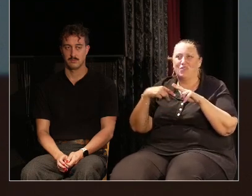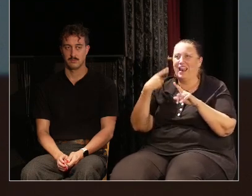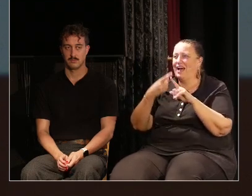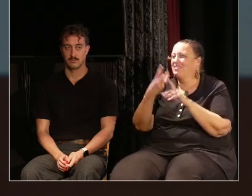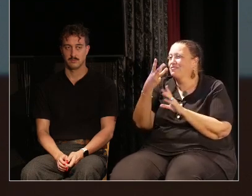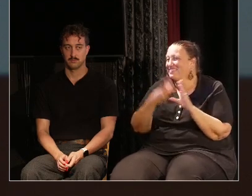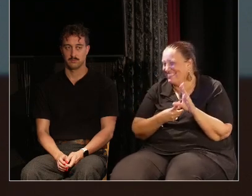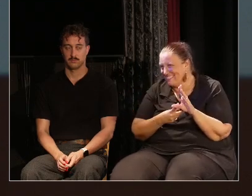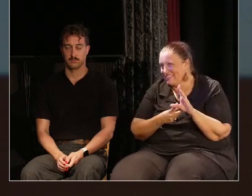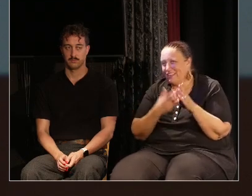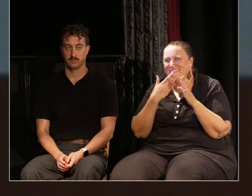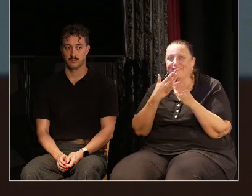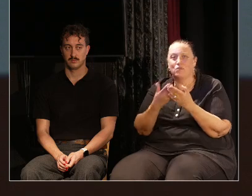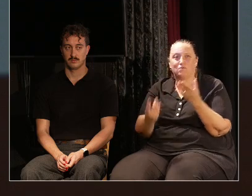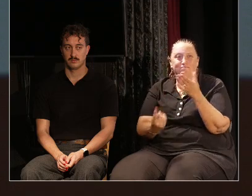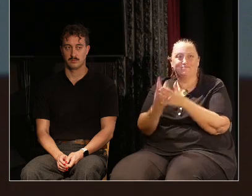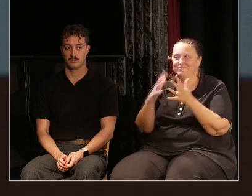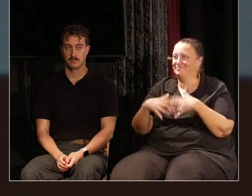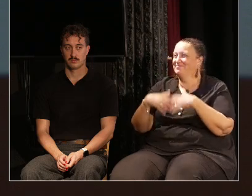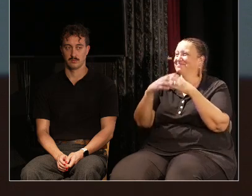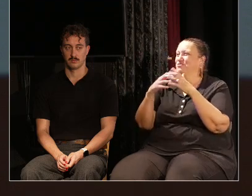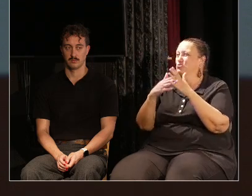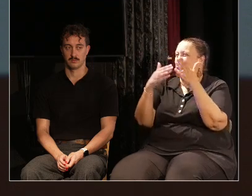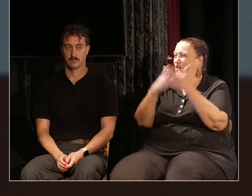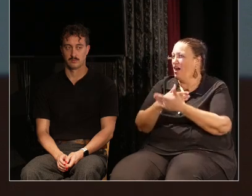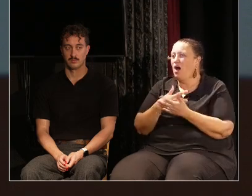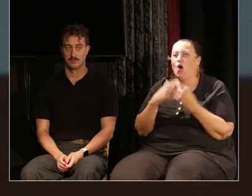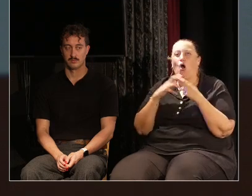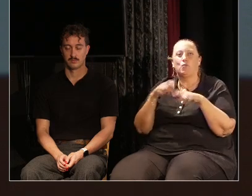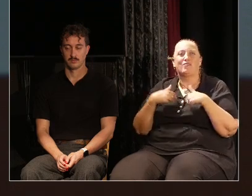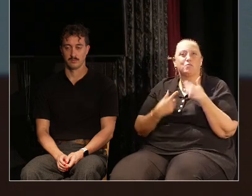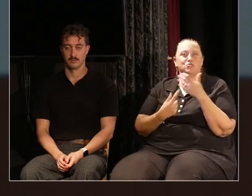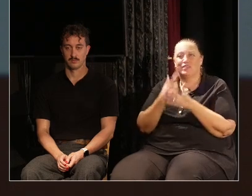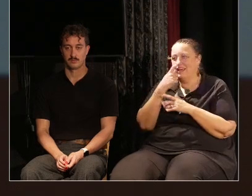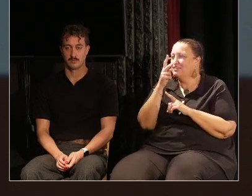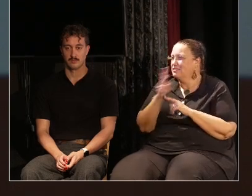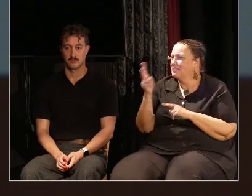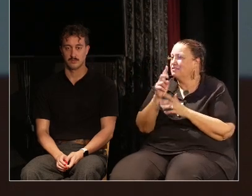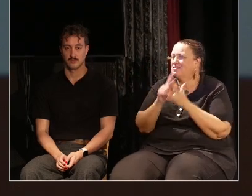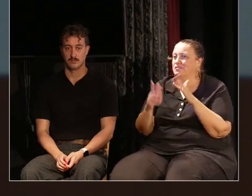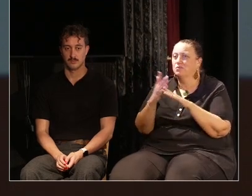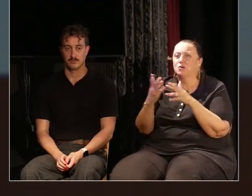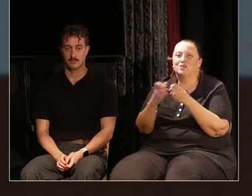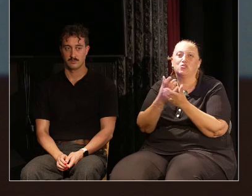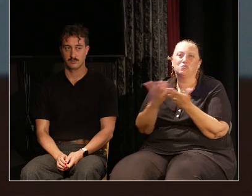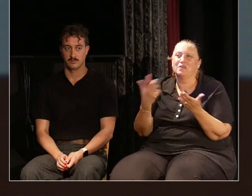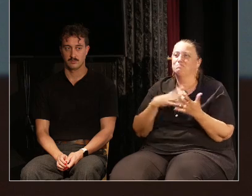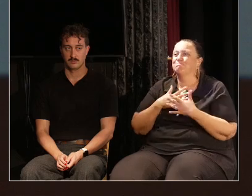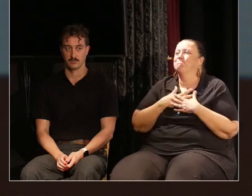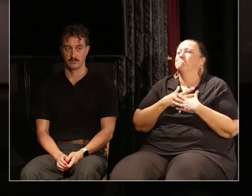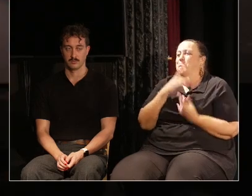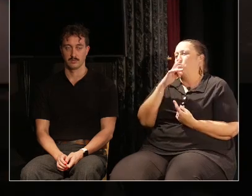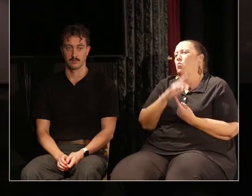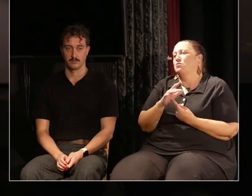years. Thank you for having tonight, and I really hope that we get the opportunity to keep doing the work with you, because it is so important.